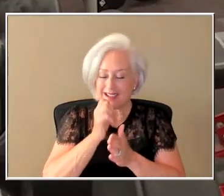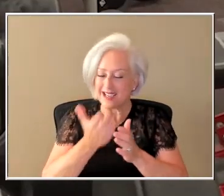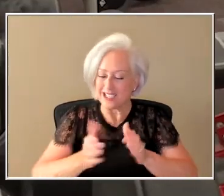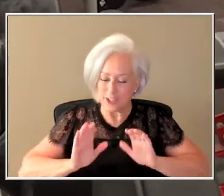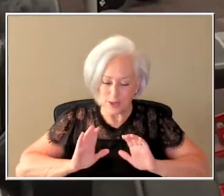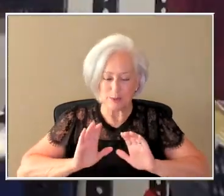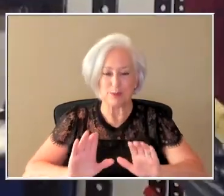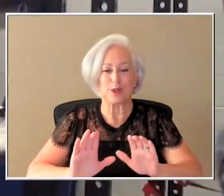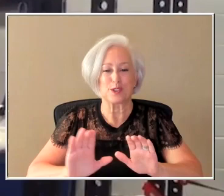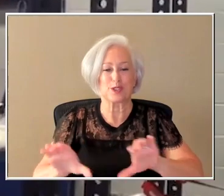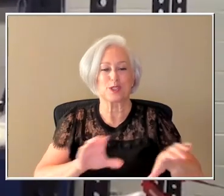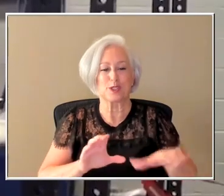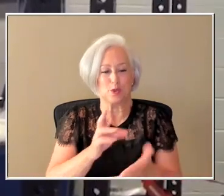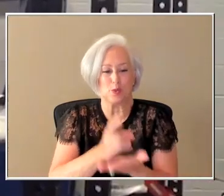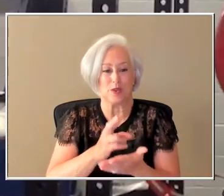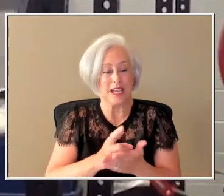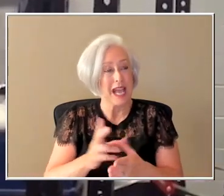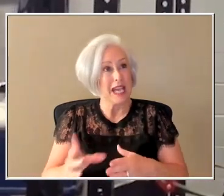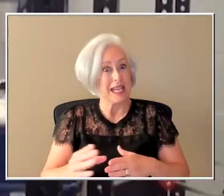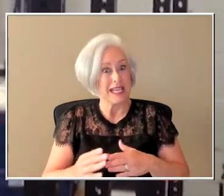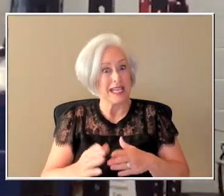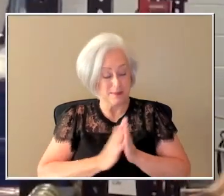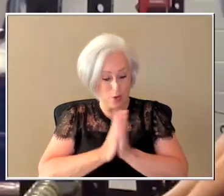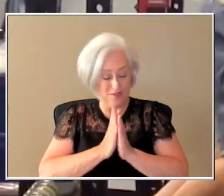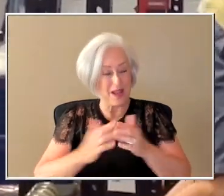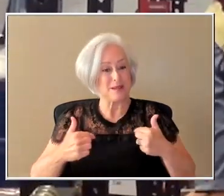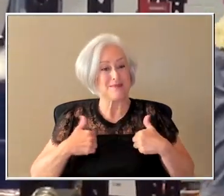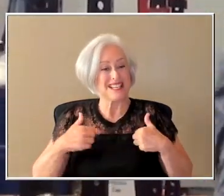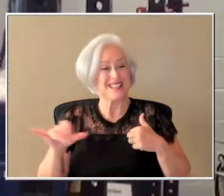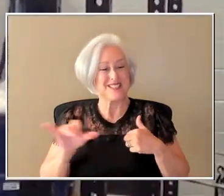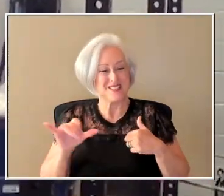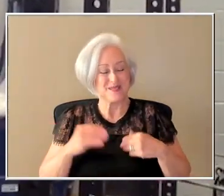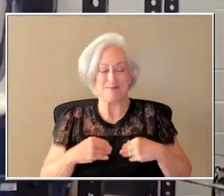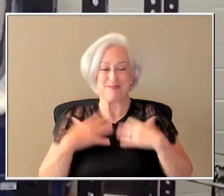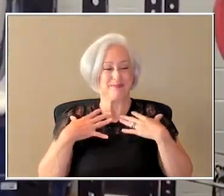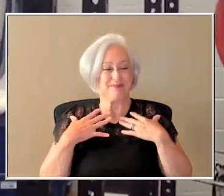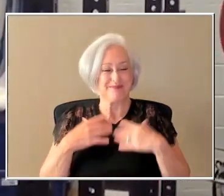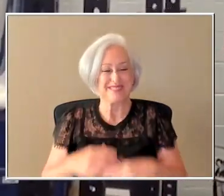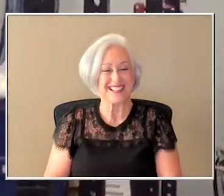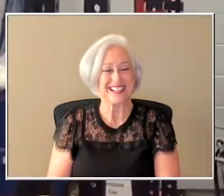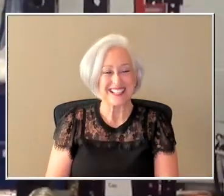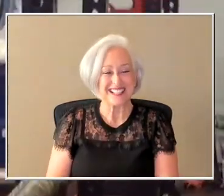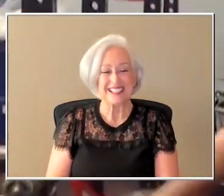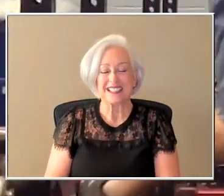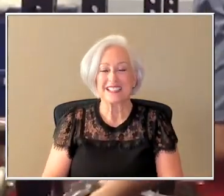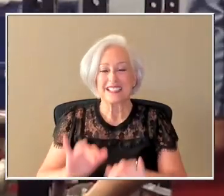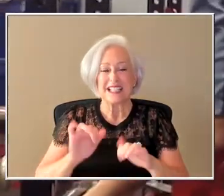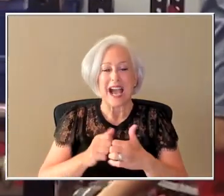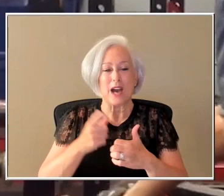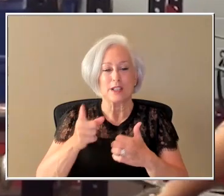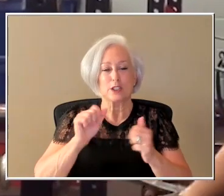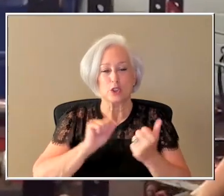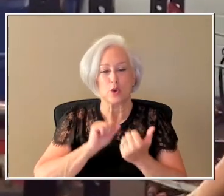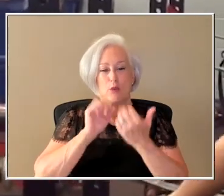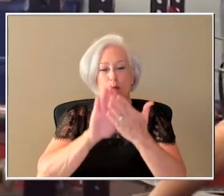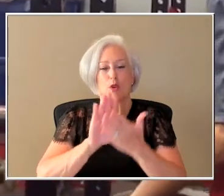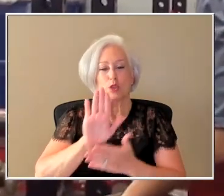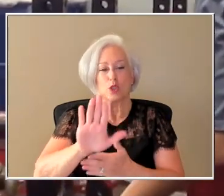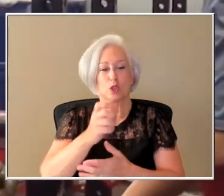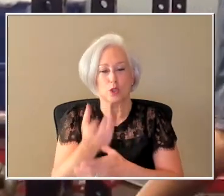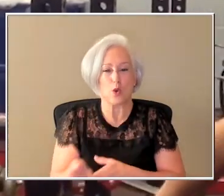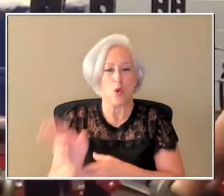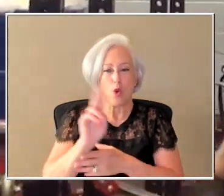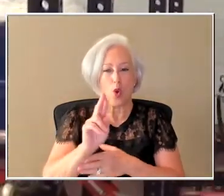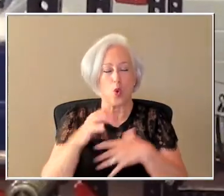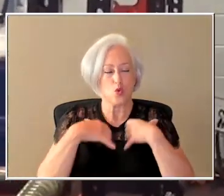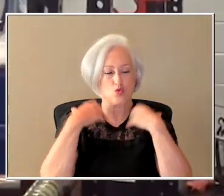he motivated me. He motivated you. Yes. I like that. How did you approach your own recovery? I mean, for somebody who's